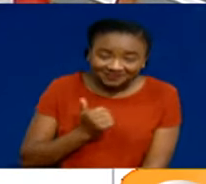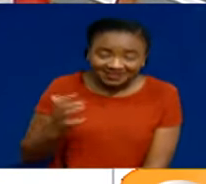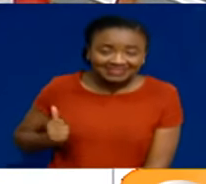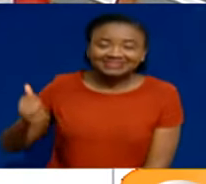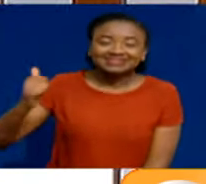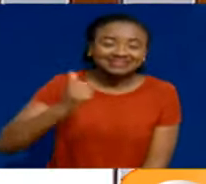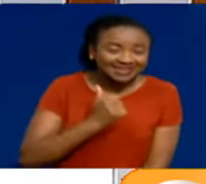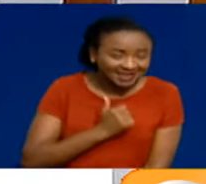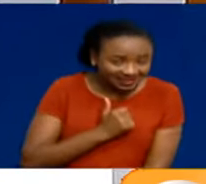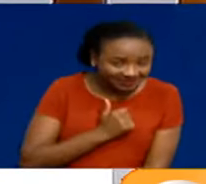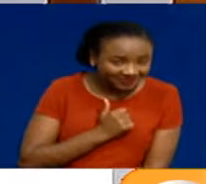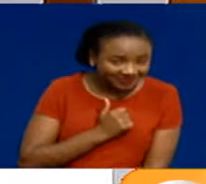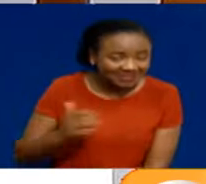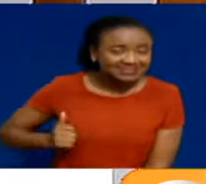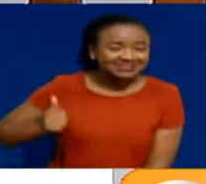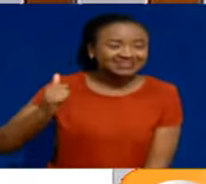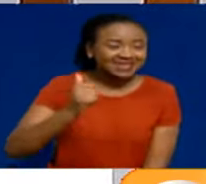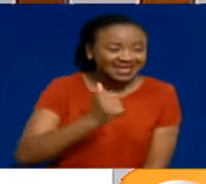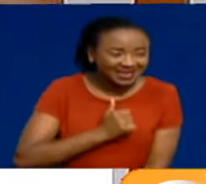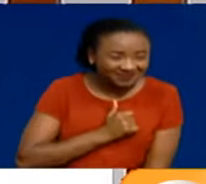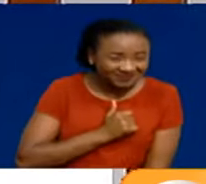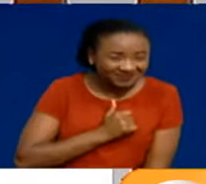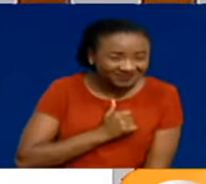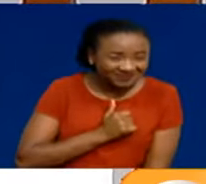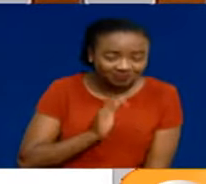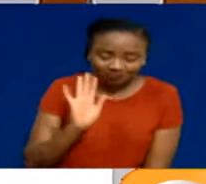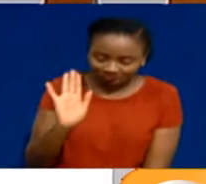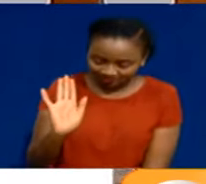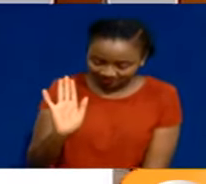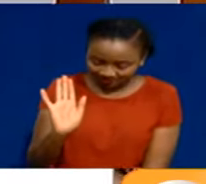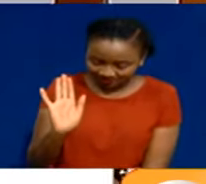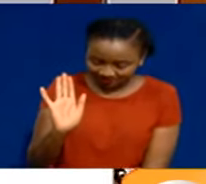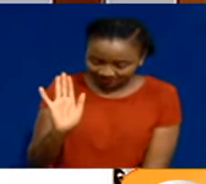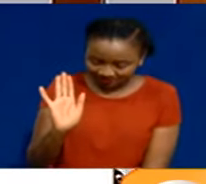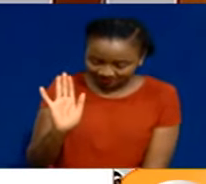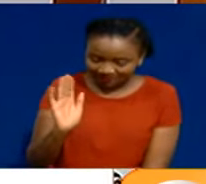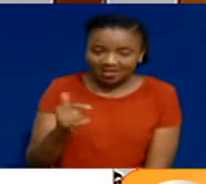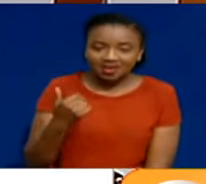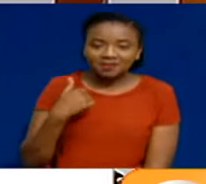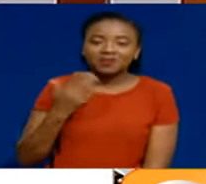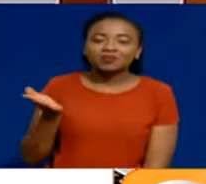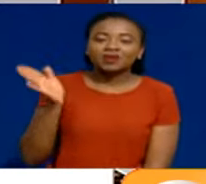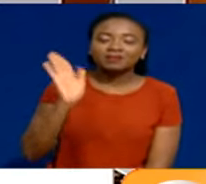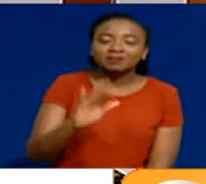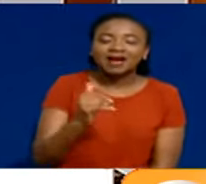Jeff. I'm listening. Jeff, I will not be on this bench until after elections.